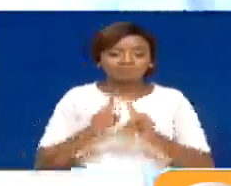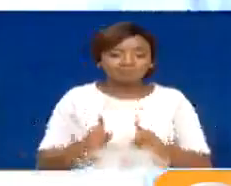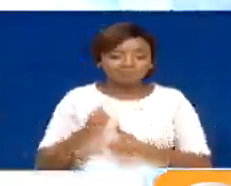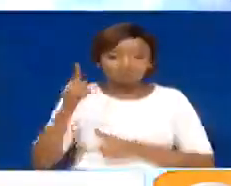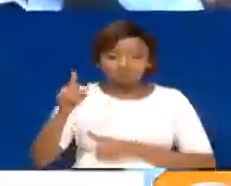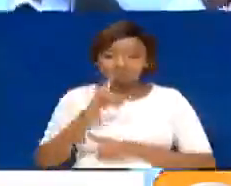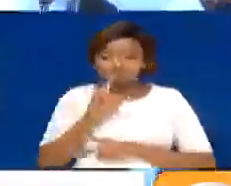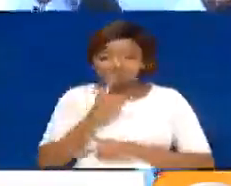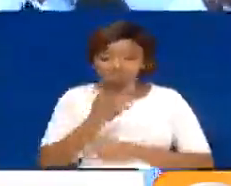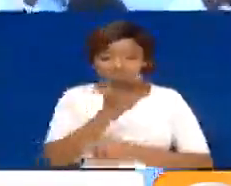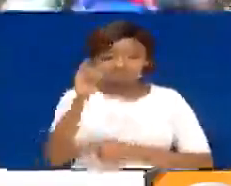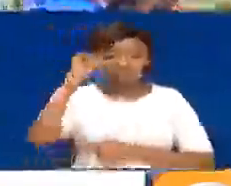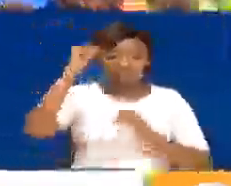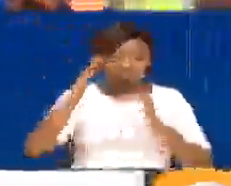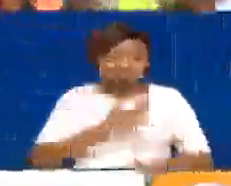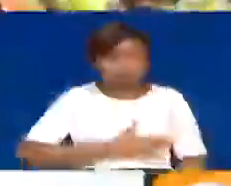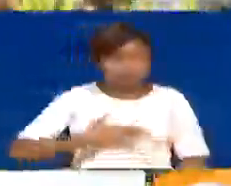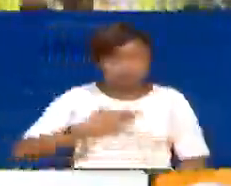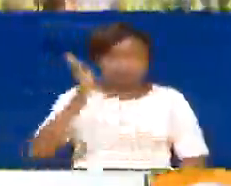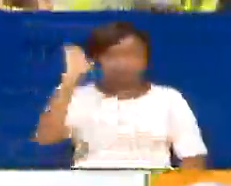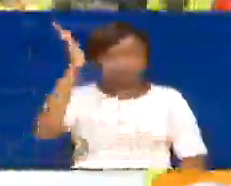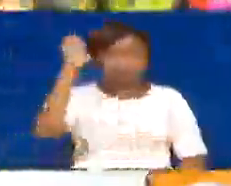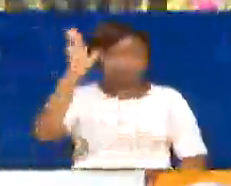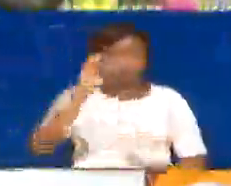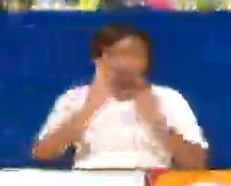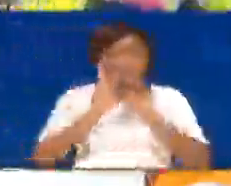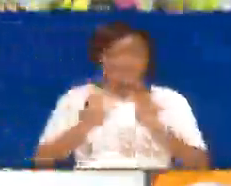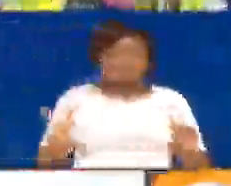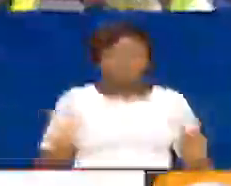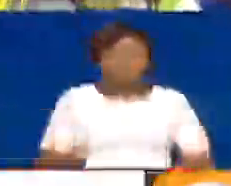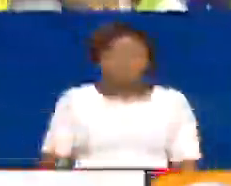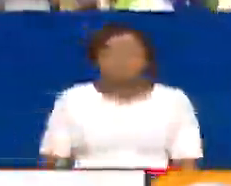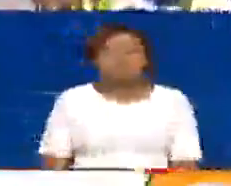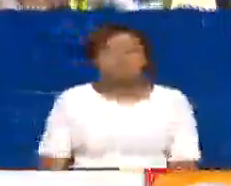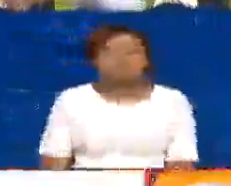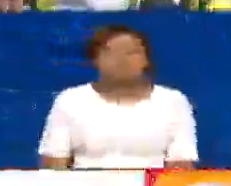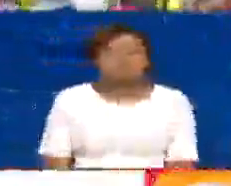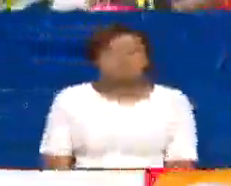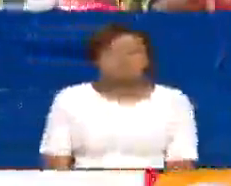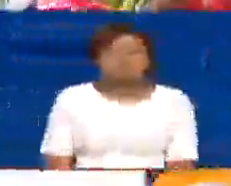told the political class to be on the forefront when it comes to preaching peace.